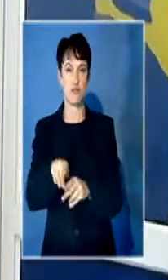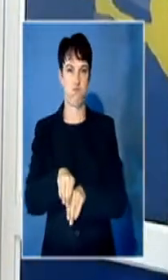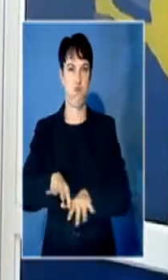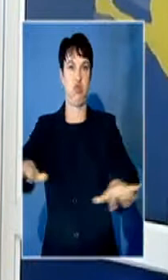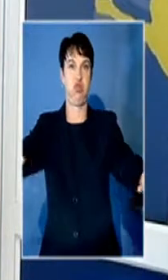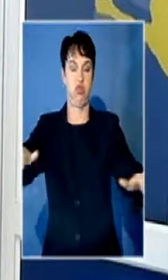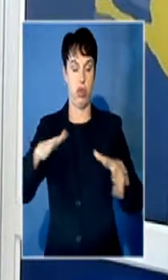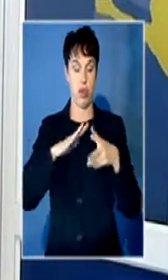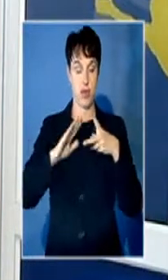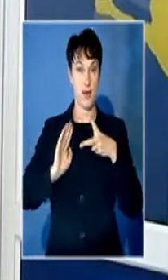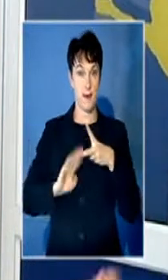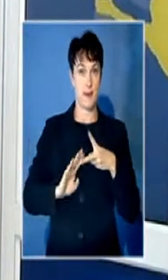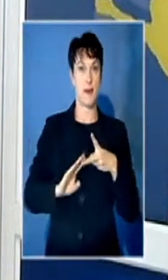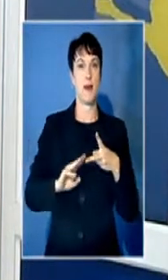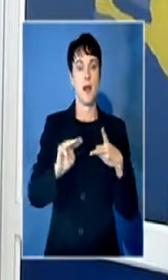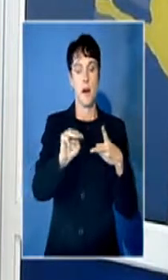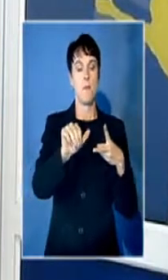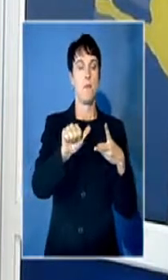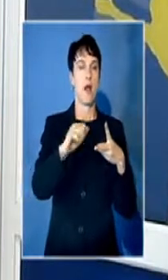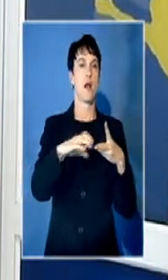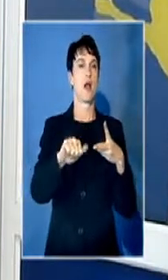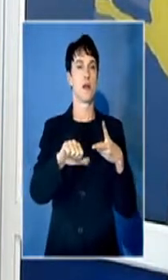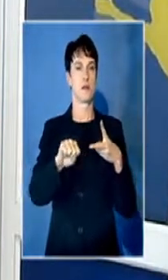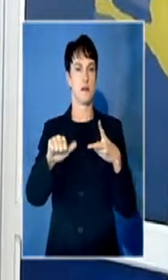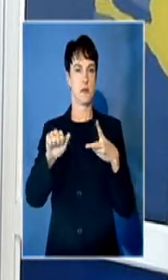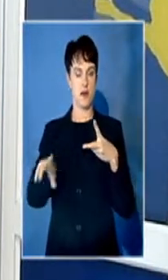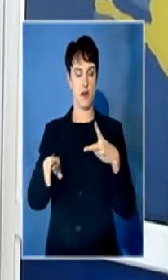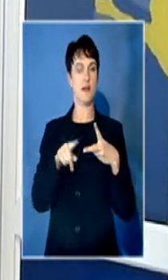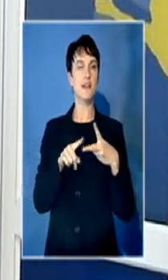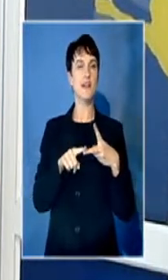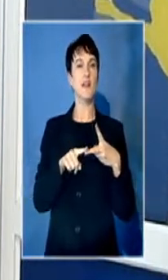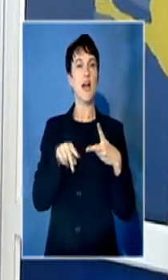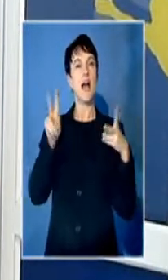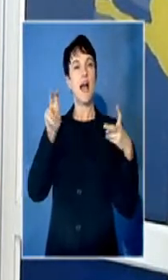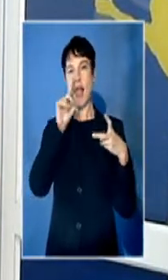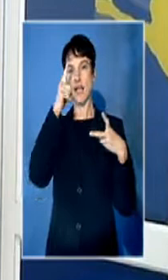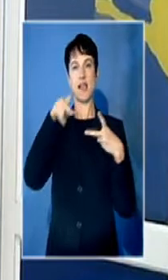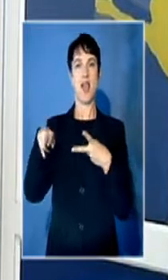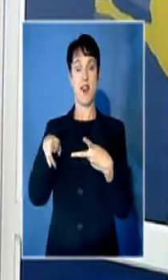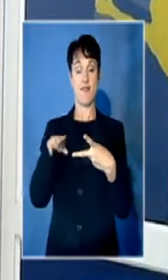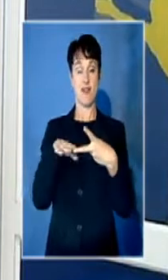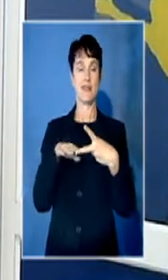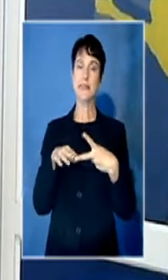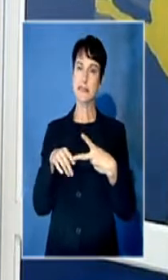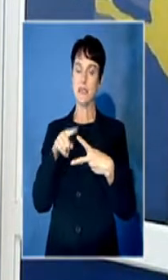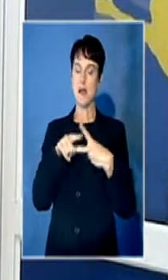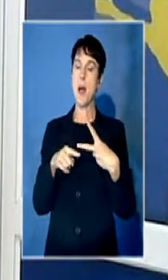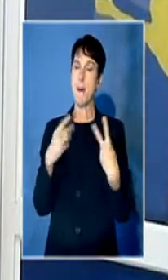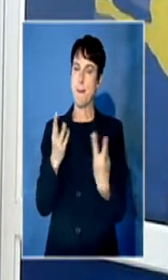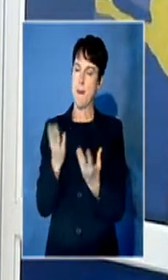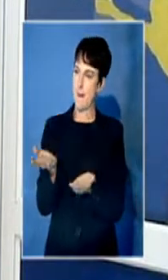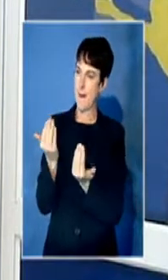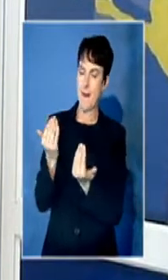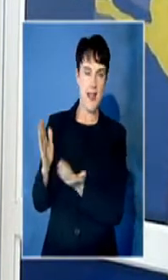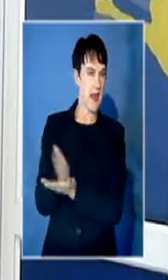where after the other situation is in Macassar, the Eerste River, 8 households had to be evacuated to safety. Now,